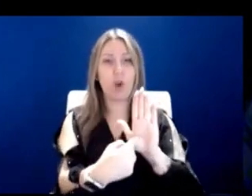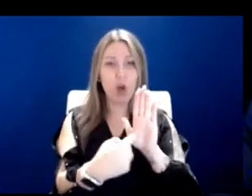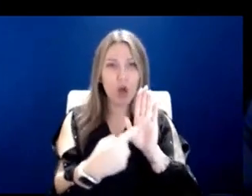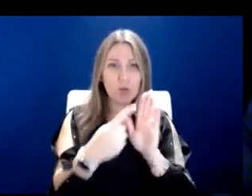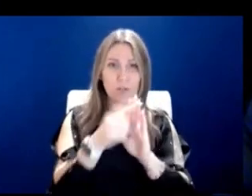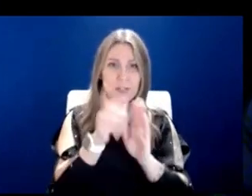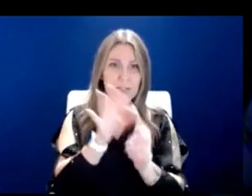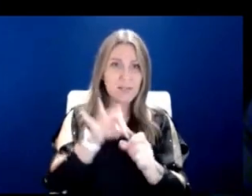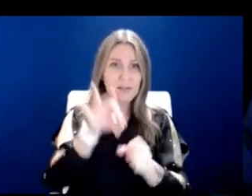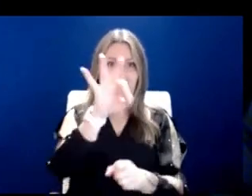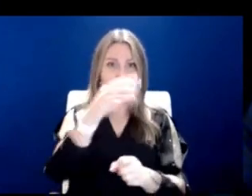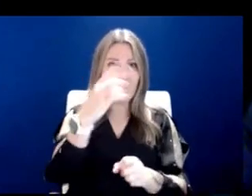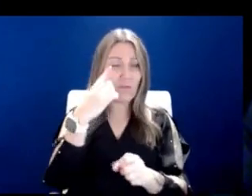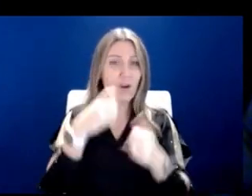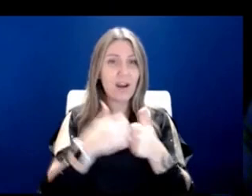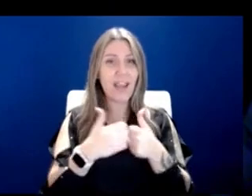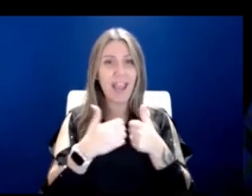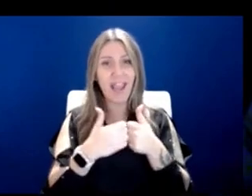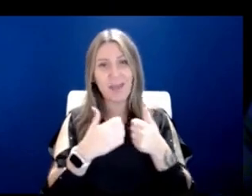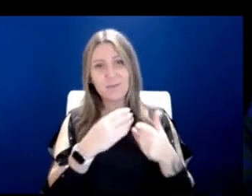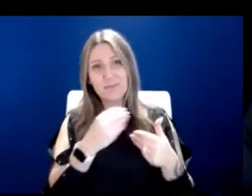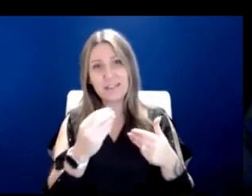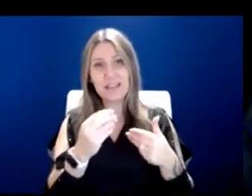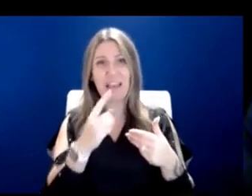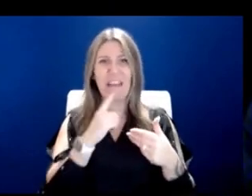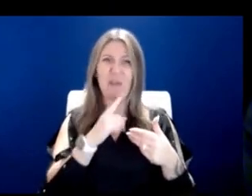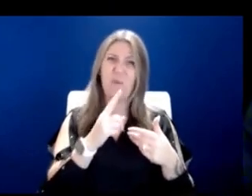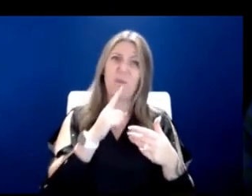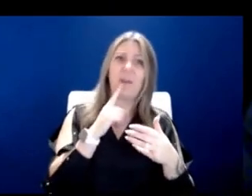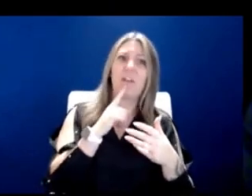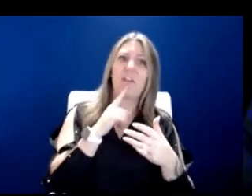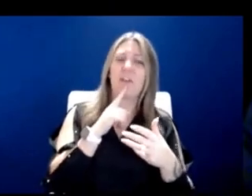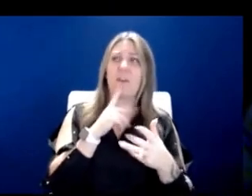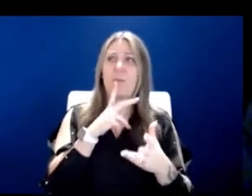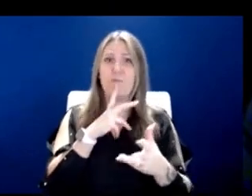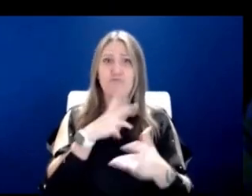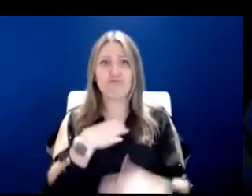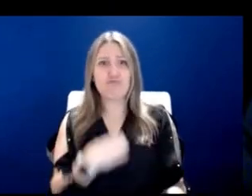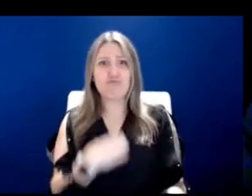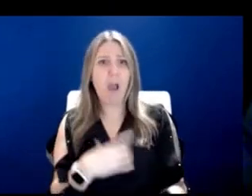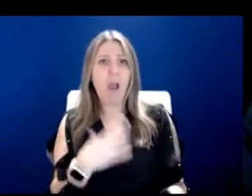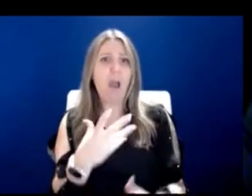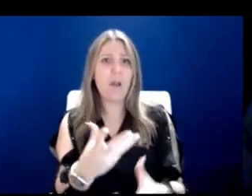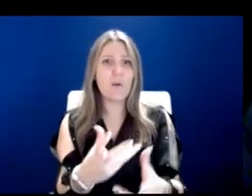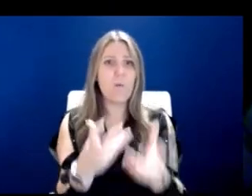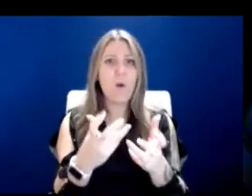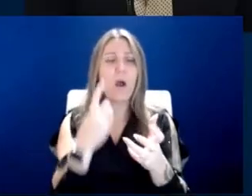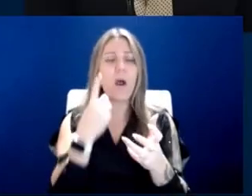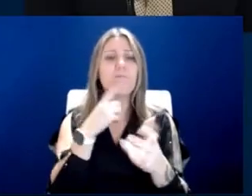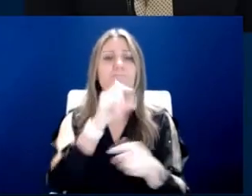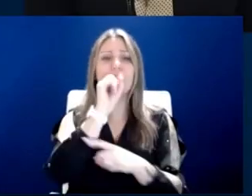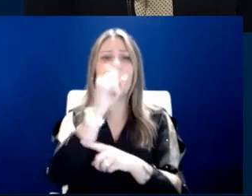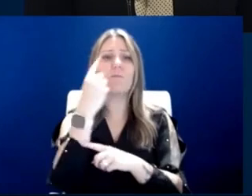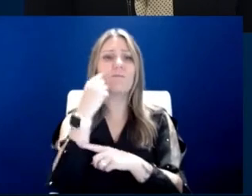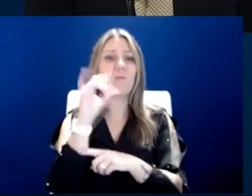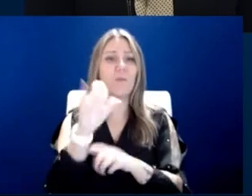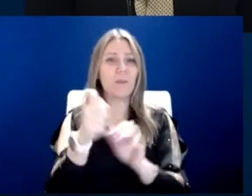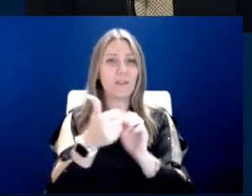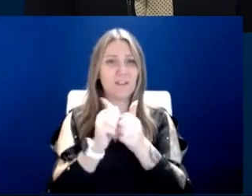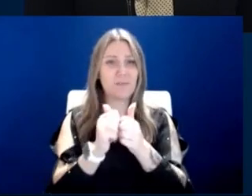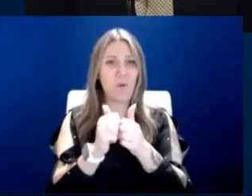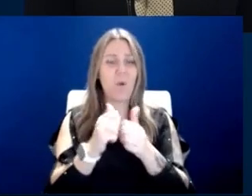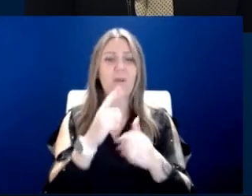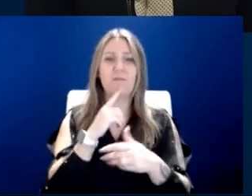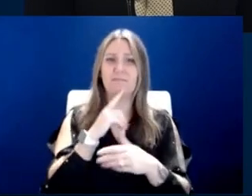games and the grit that these athletes have and the love for their sport. Yeah, I think us average people would just call it a